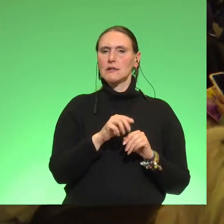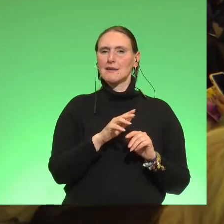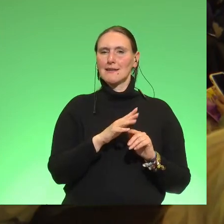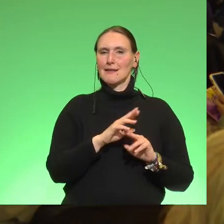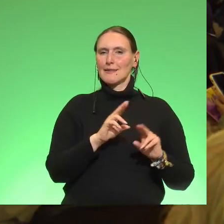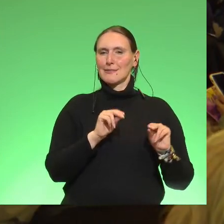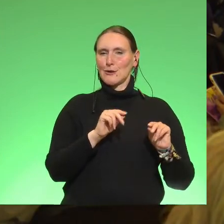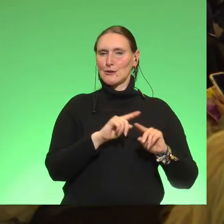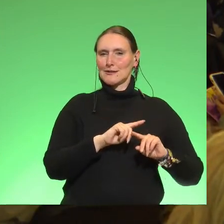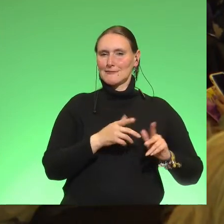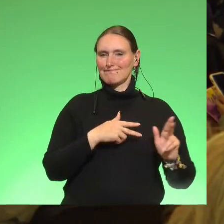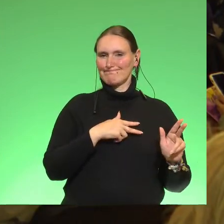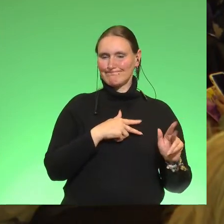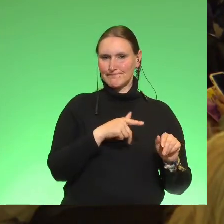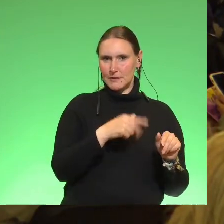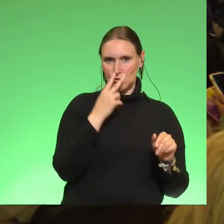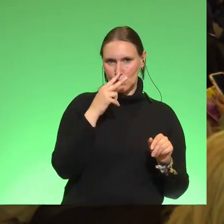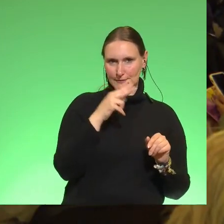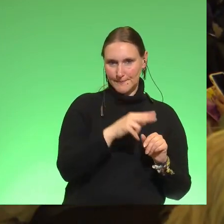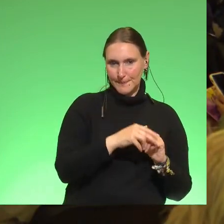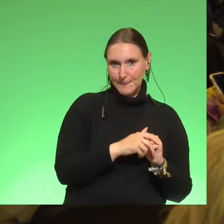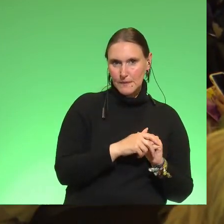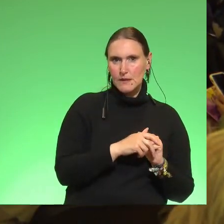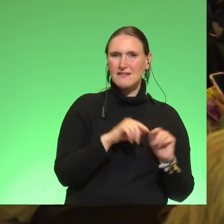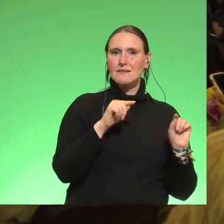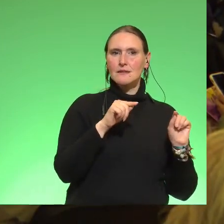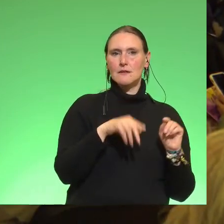important element of this project that